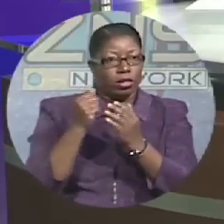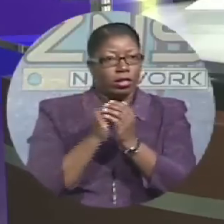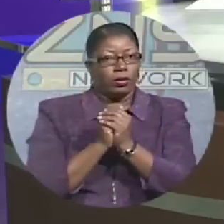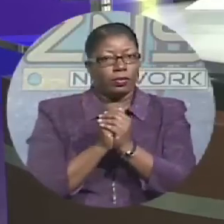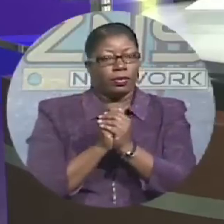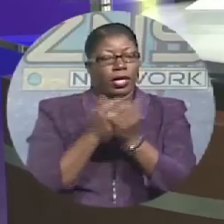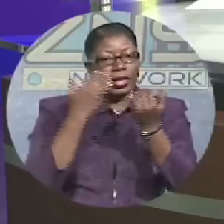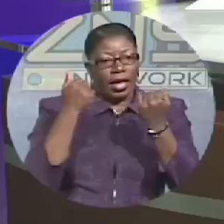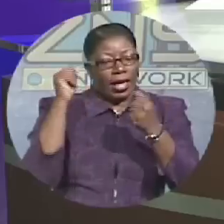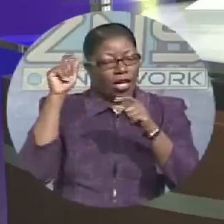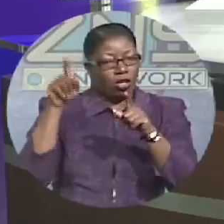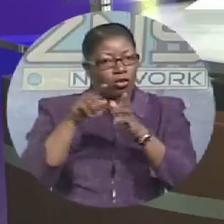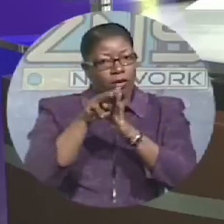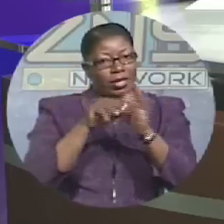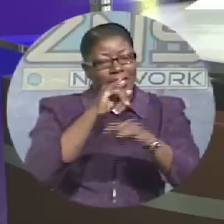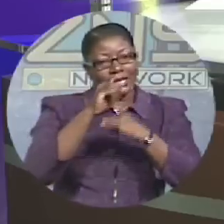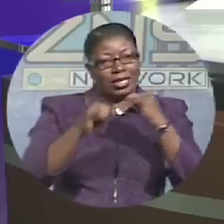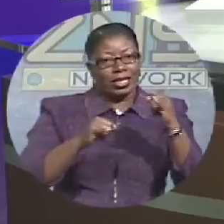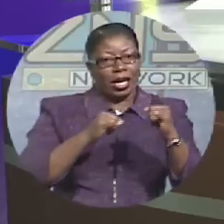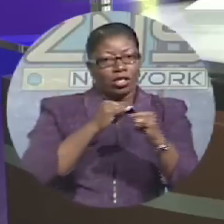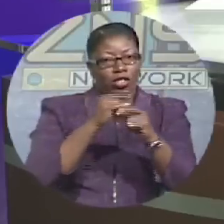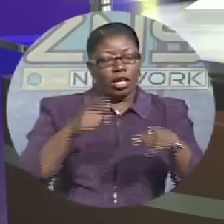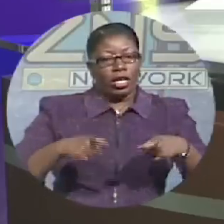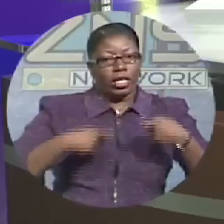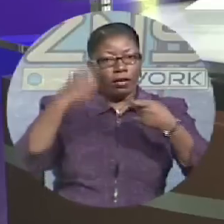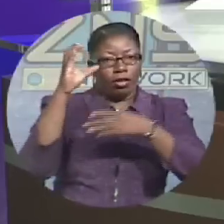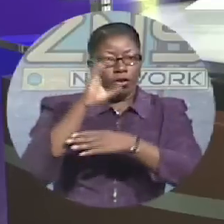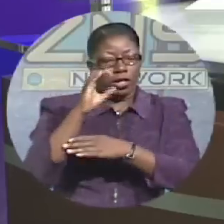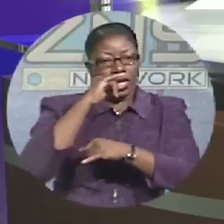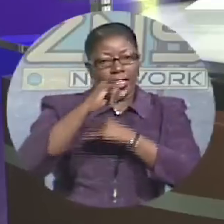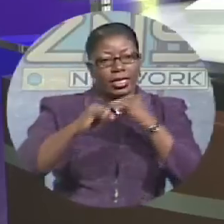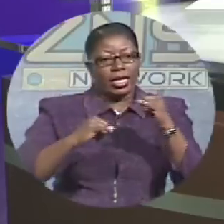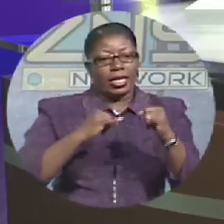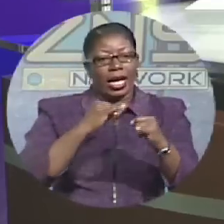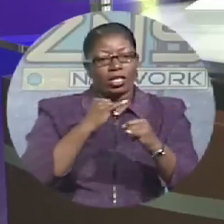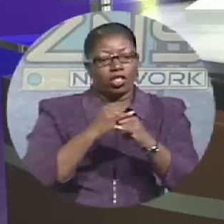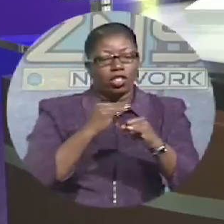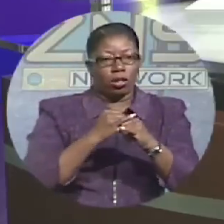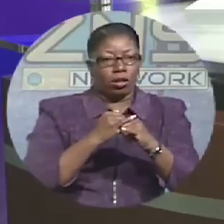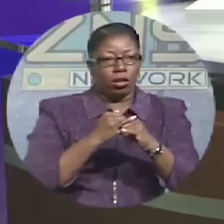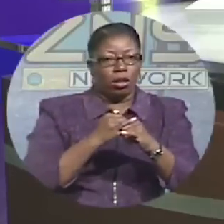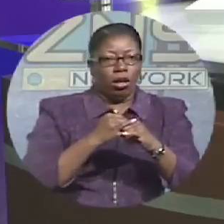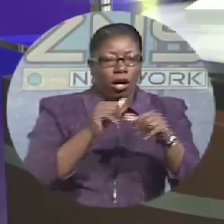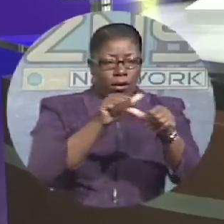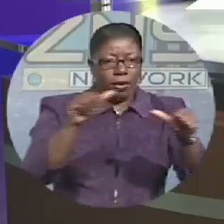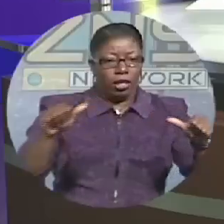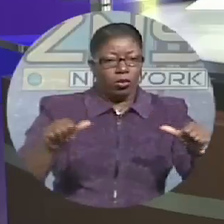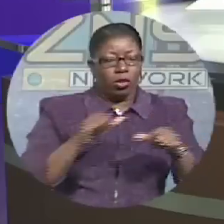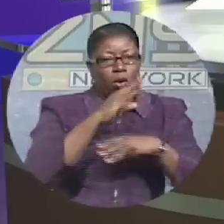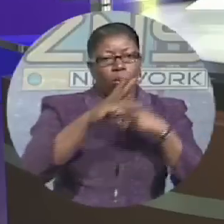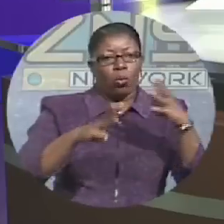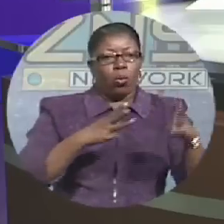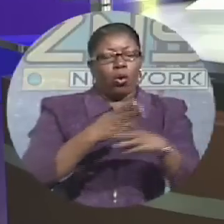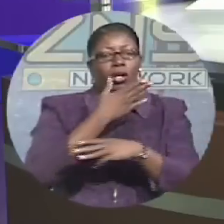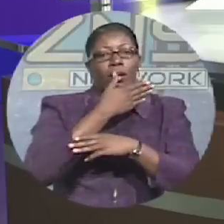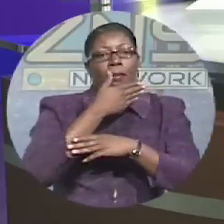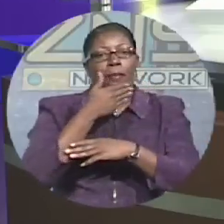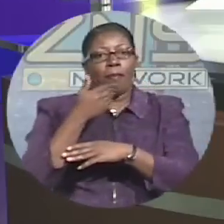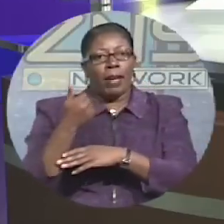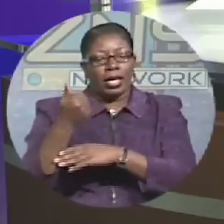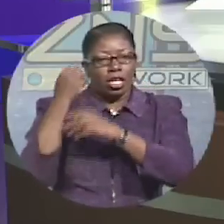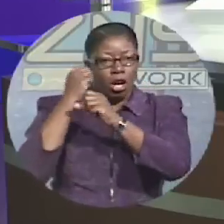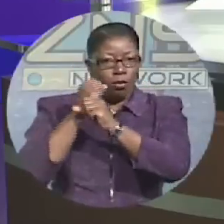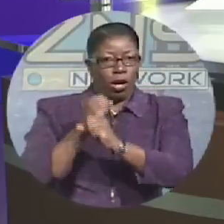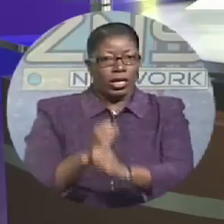with ESPN International provides CARIFTA with an international platform with the world's best sports broadcast television